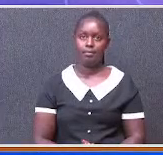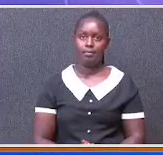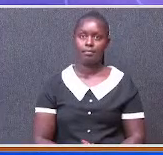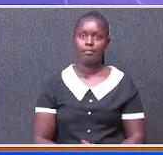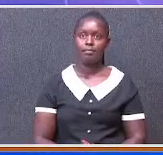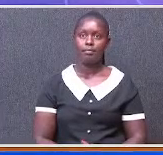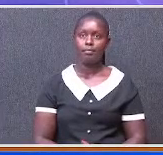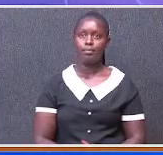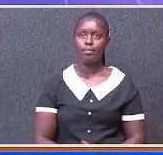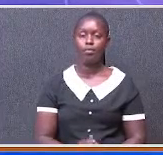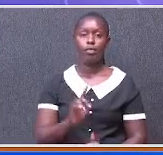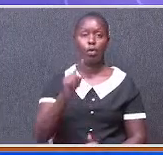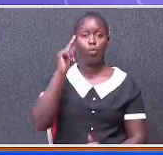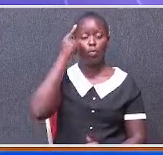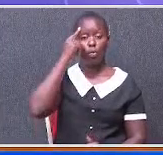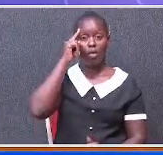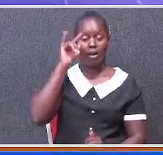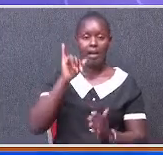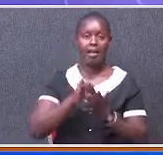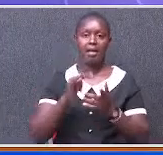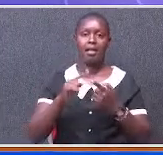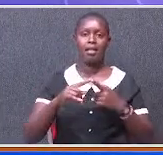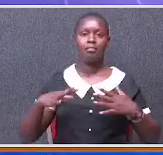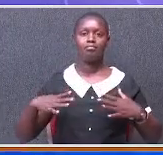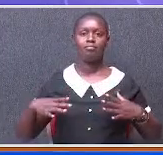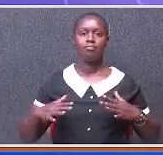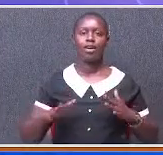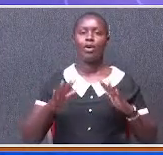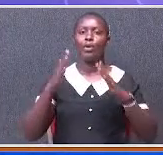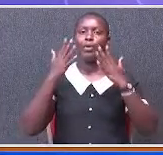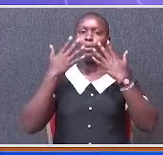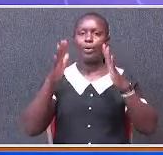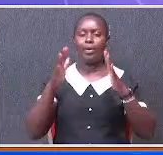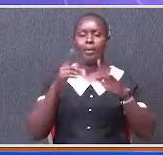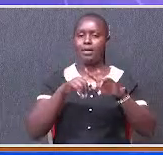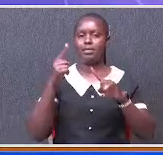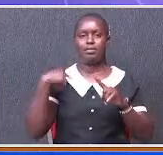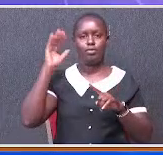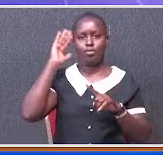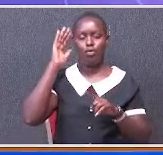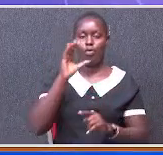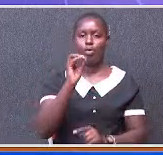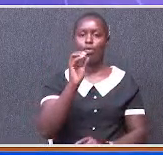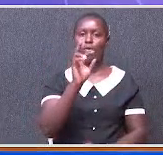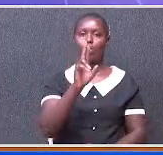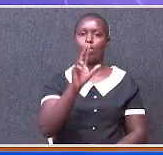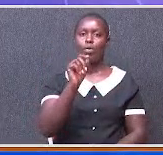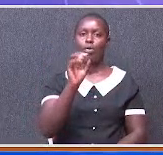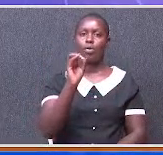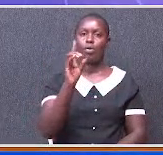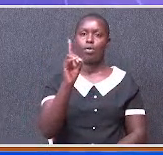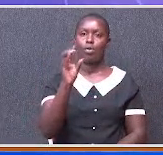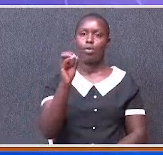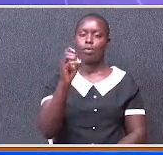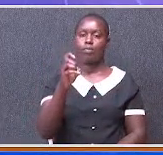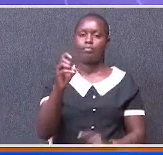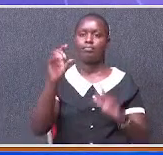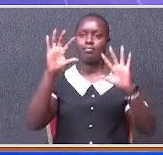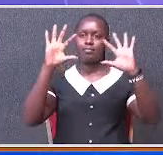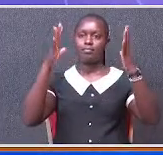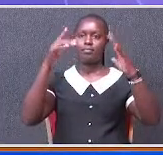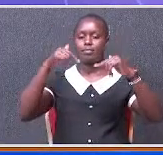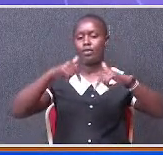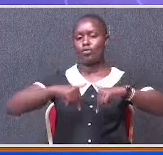Right now, if you thought the Christmas mood is over, listen to this story. Orthodox Christians in Kenya and across the globe are celebrating their Christmas